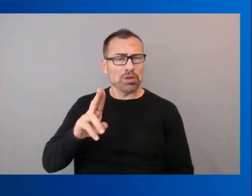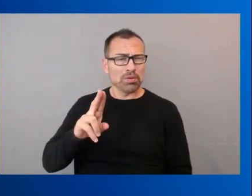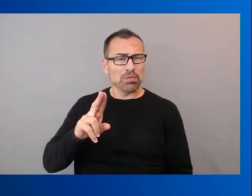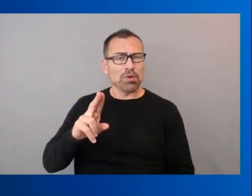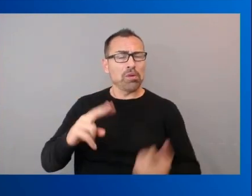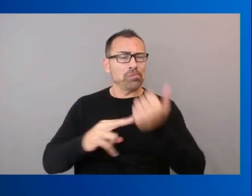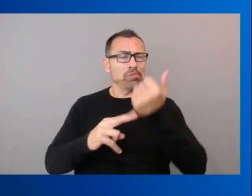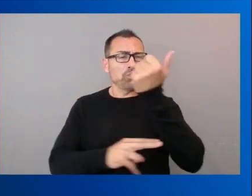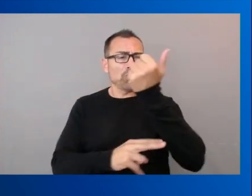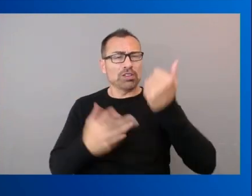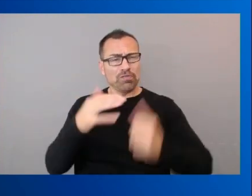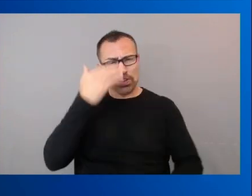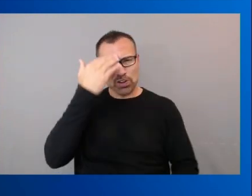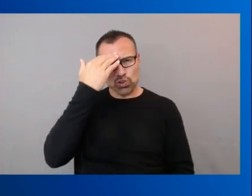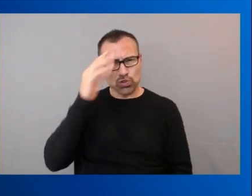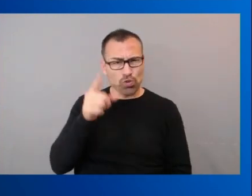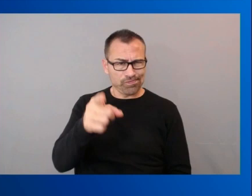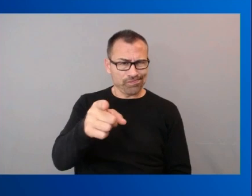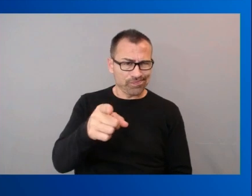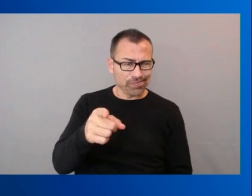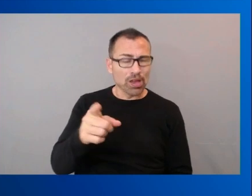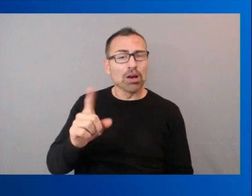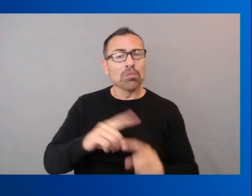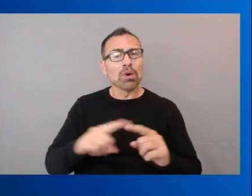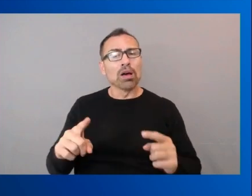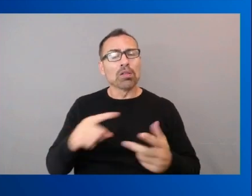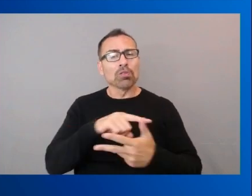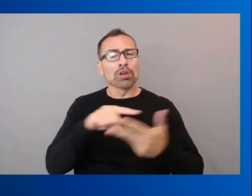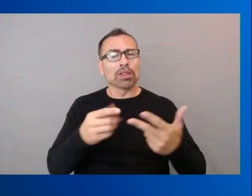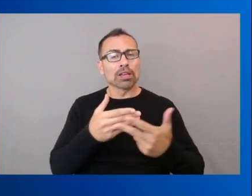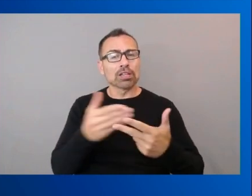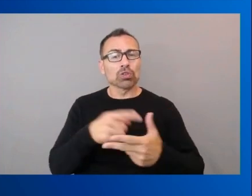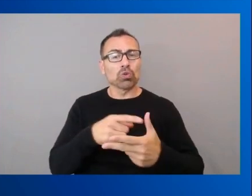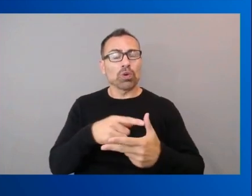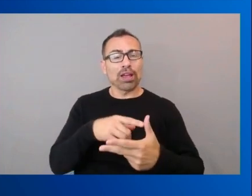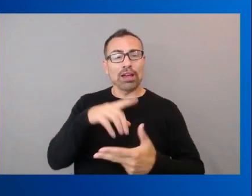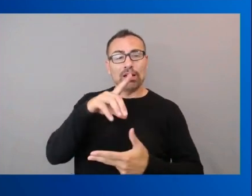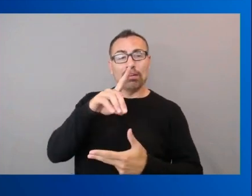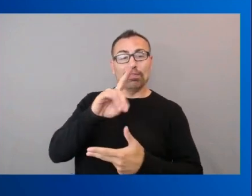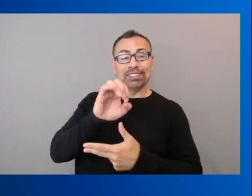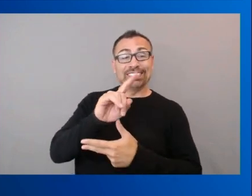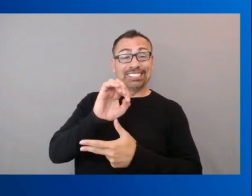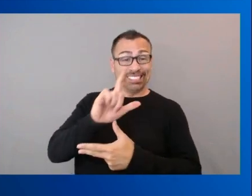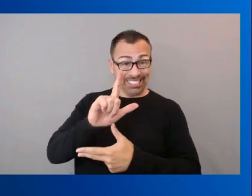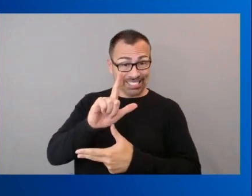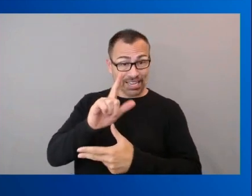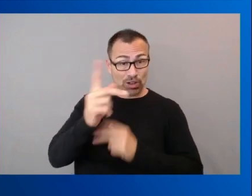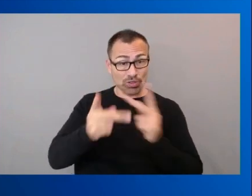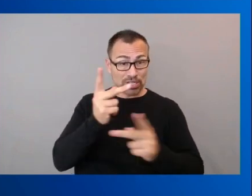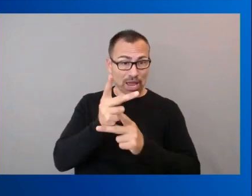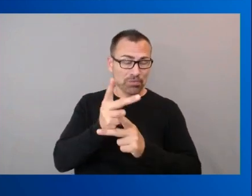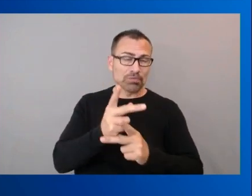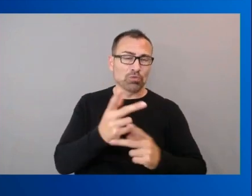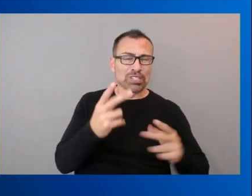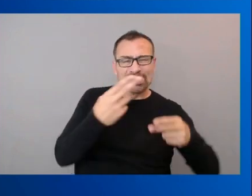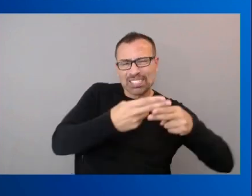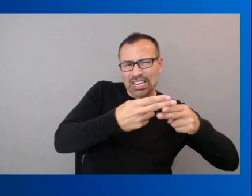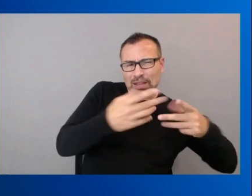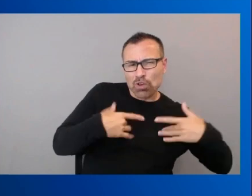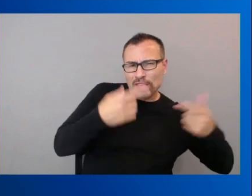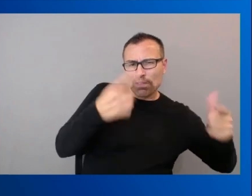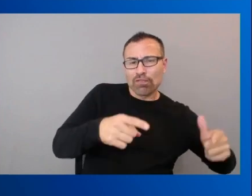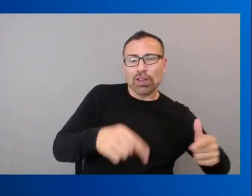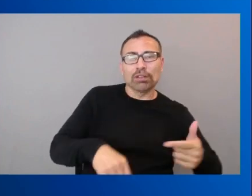out. We have the detail type, which is the event name itself. So you can see this is the order created event. We also have